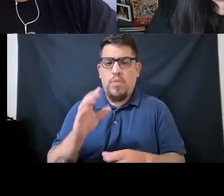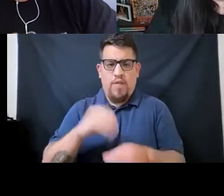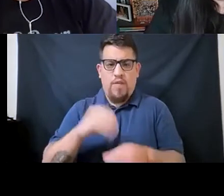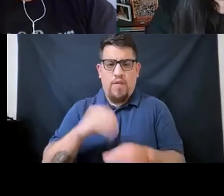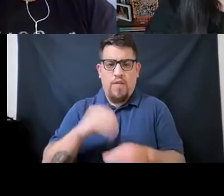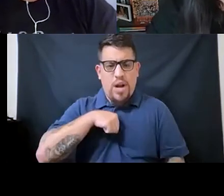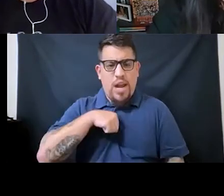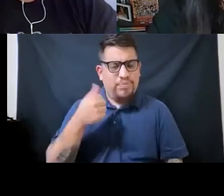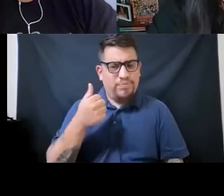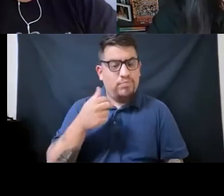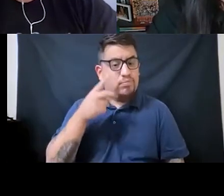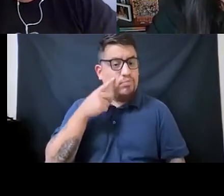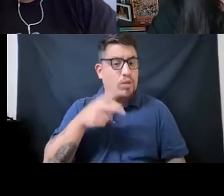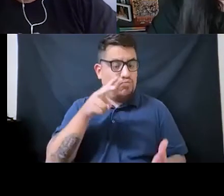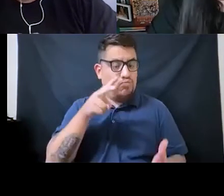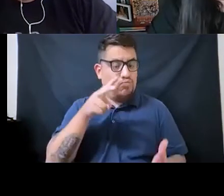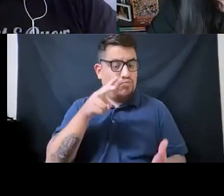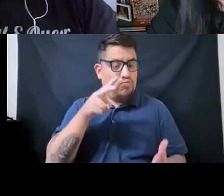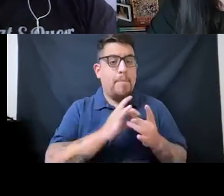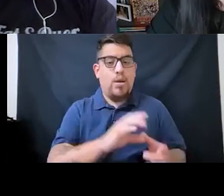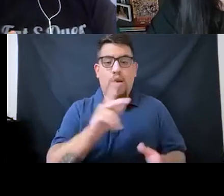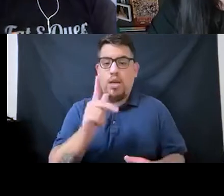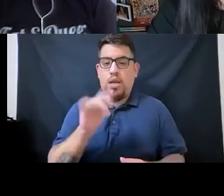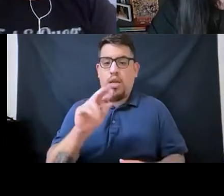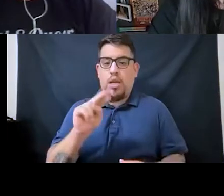And so I'm going to read about kink,